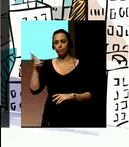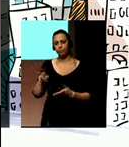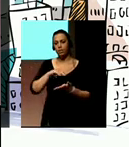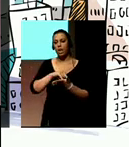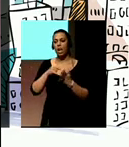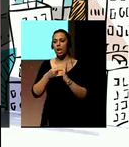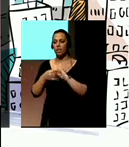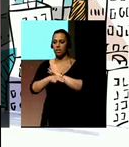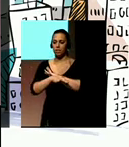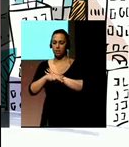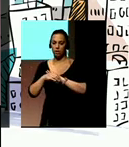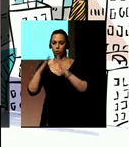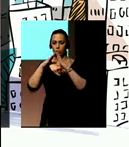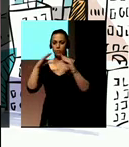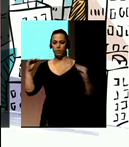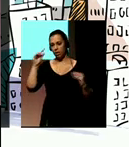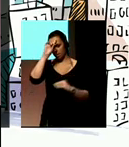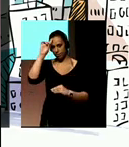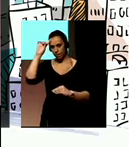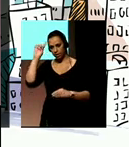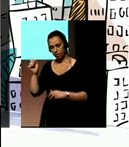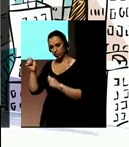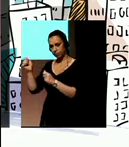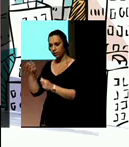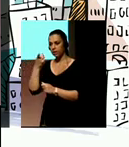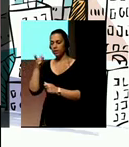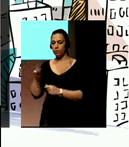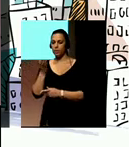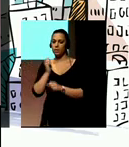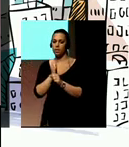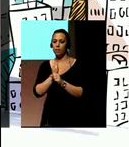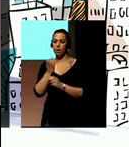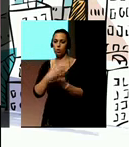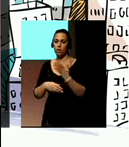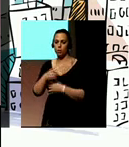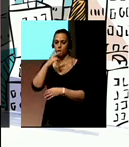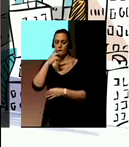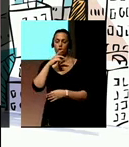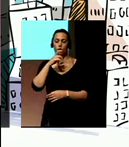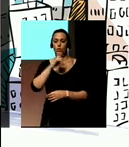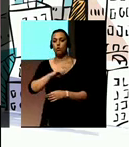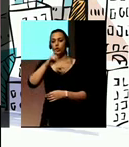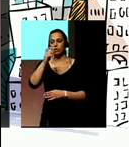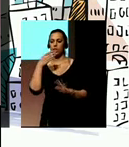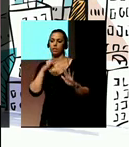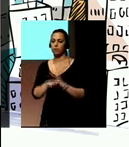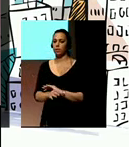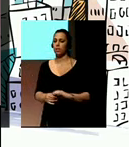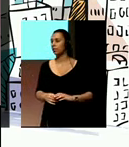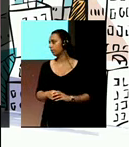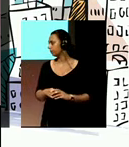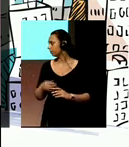Mr. Jiménez Martín is an architect by the Polytechnic University from Madrid, and he collaborates with